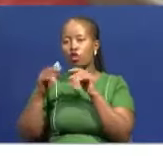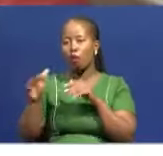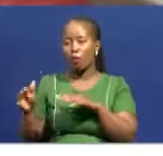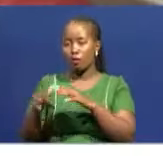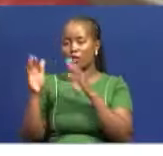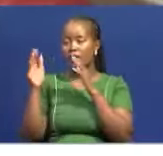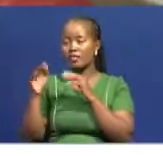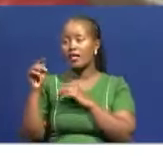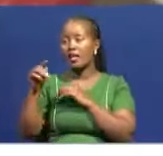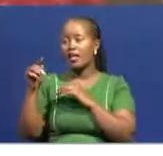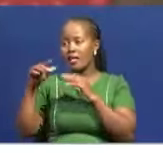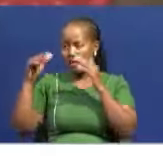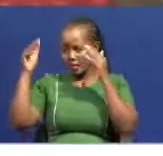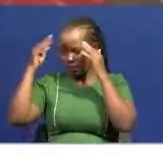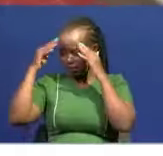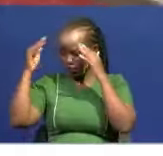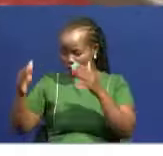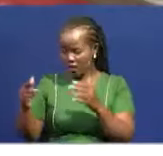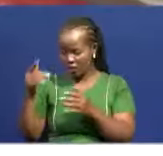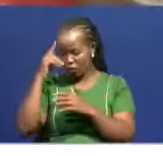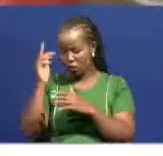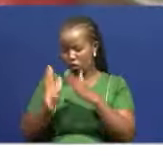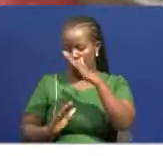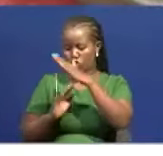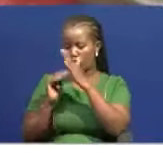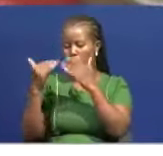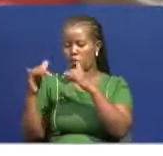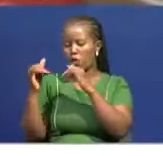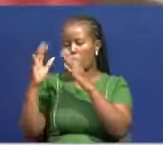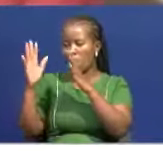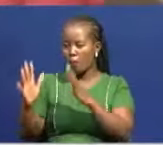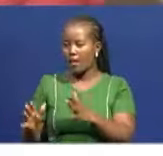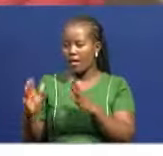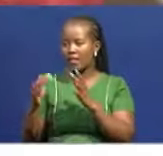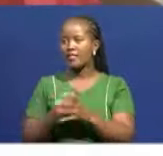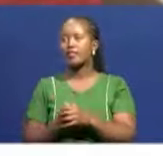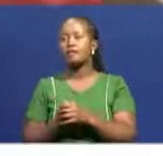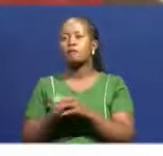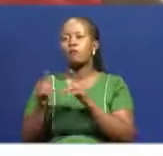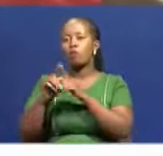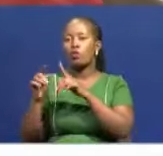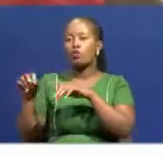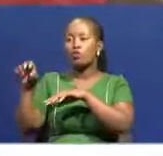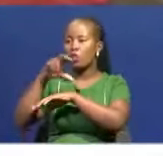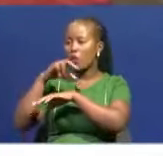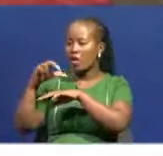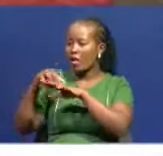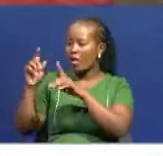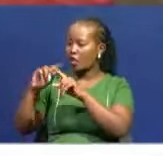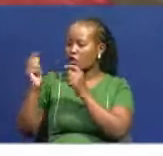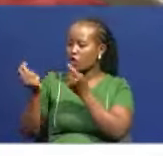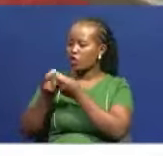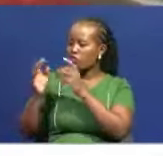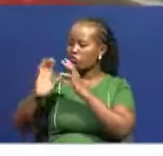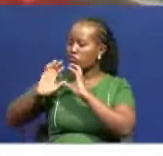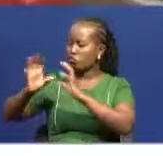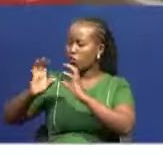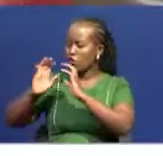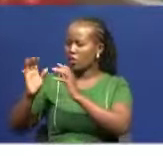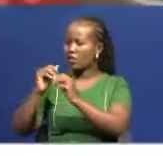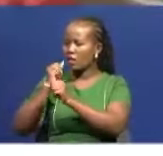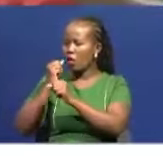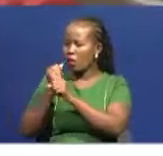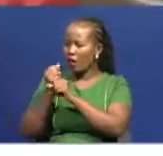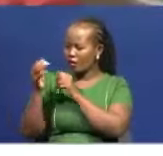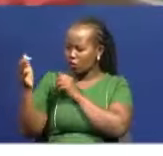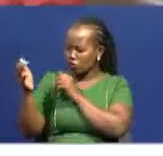the focus for Super Series as well, looking at the set pieces. The national team coaches are working very closely